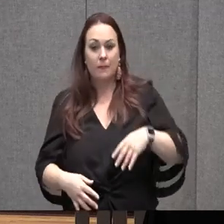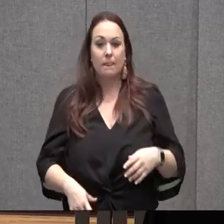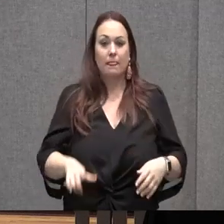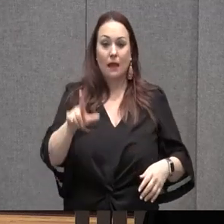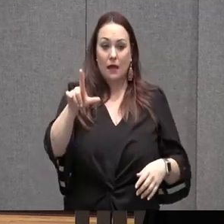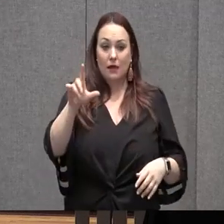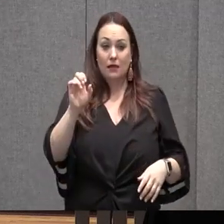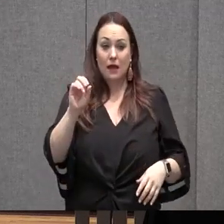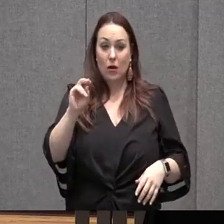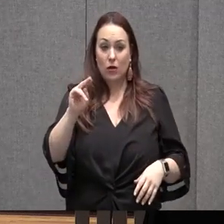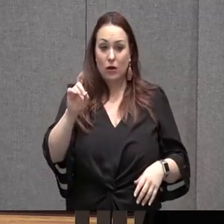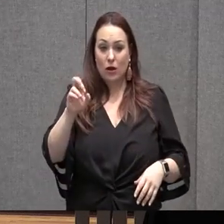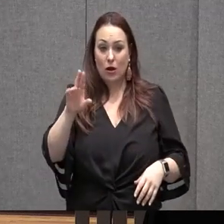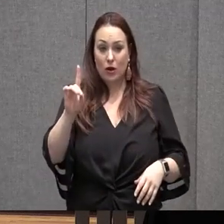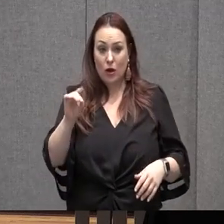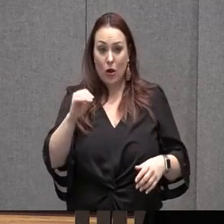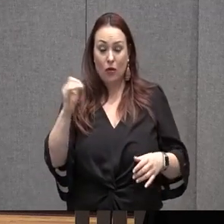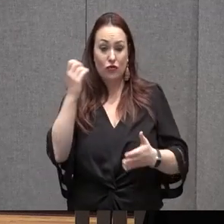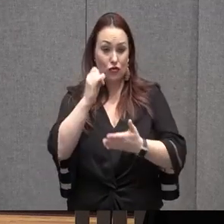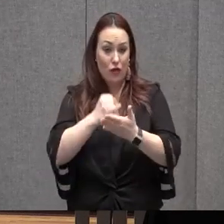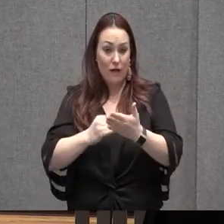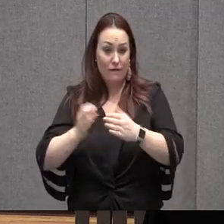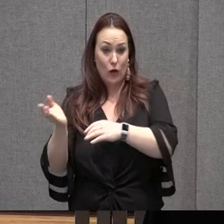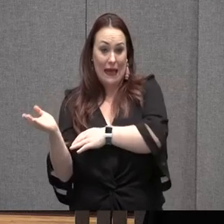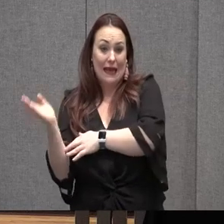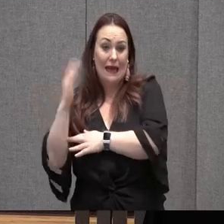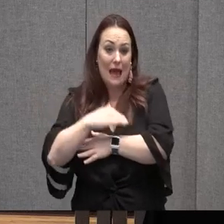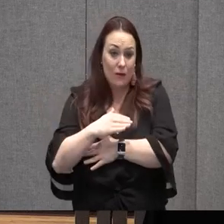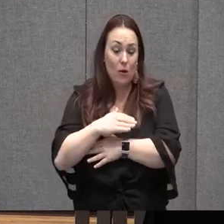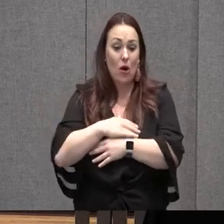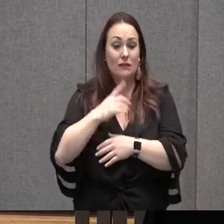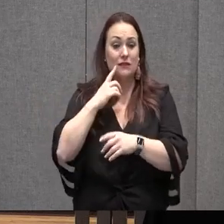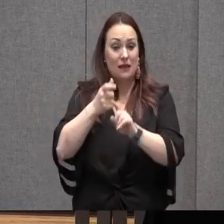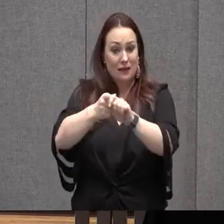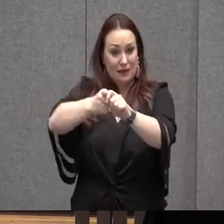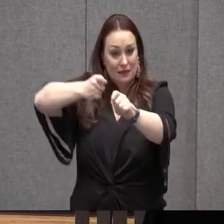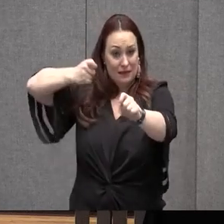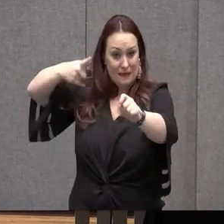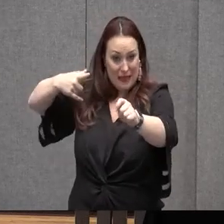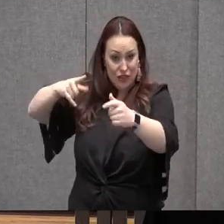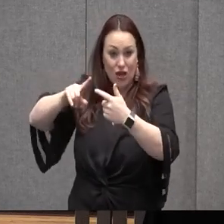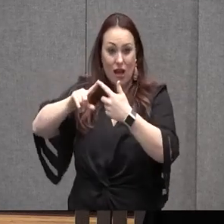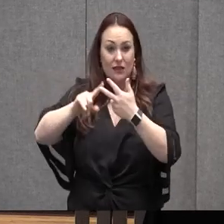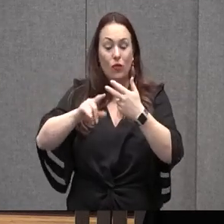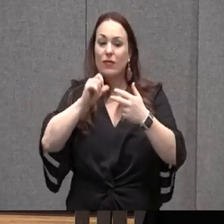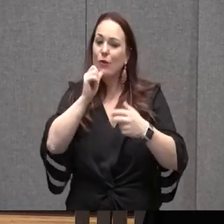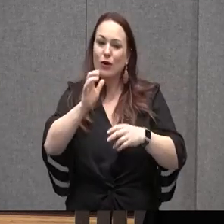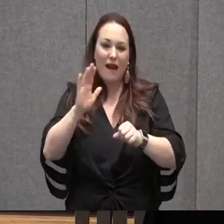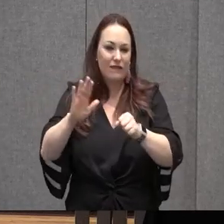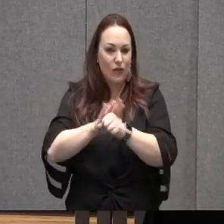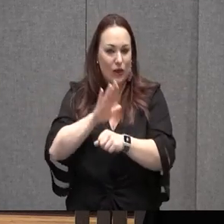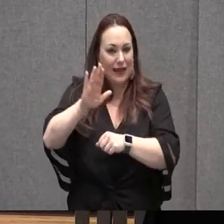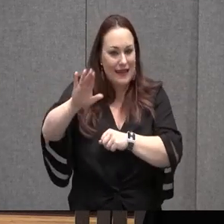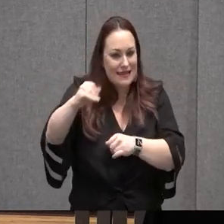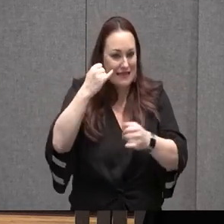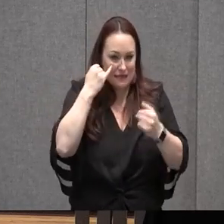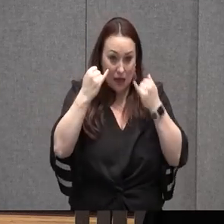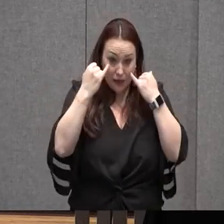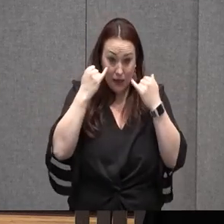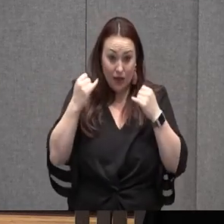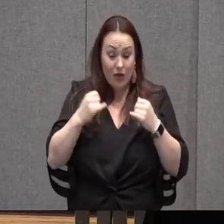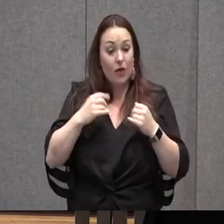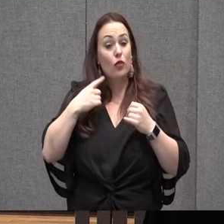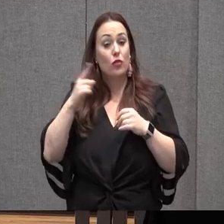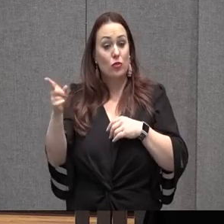giant crossbows, slingshots, and other war inventions weren't totally his own ideas. These weapons had been